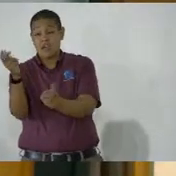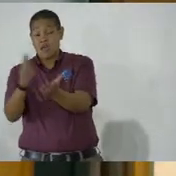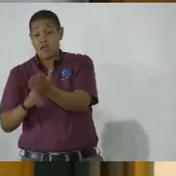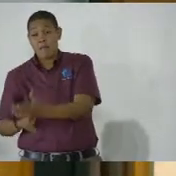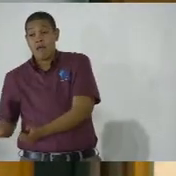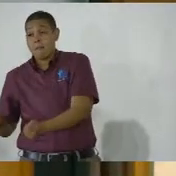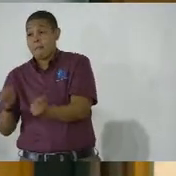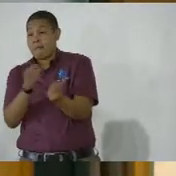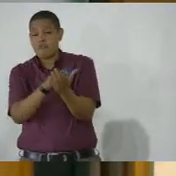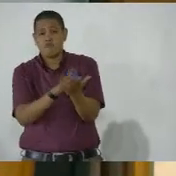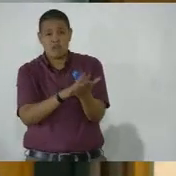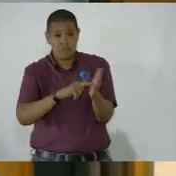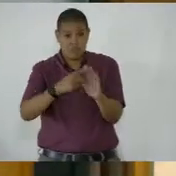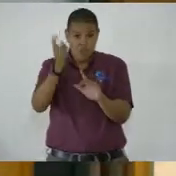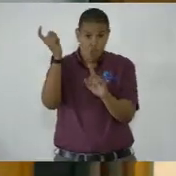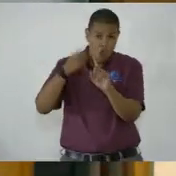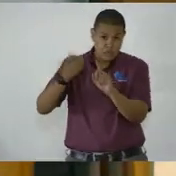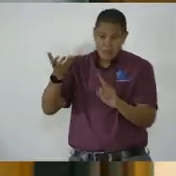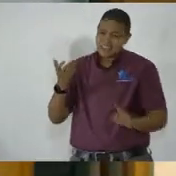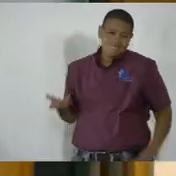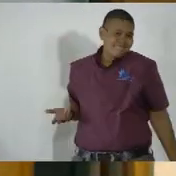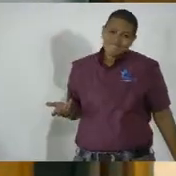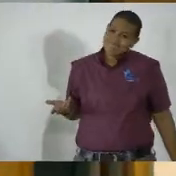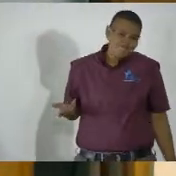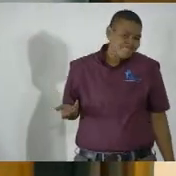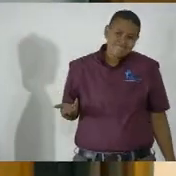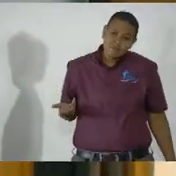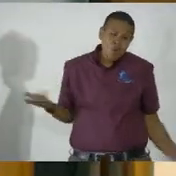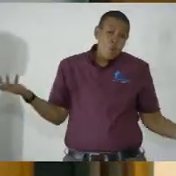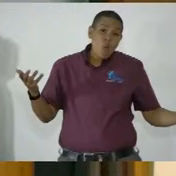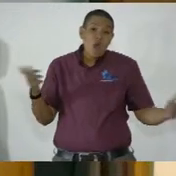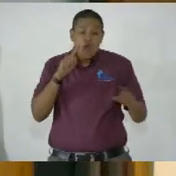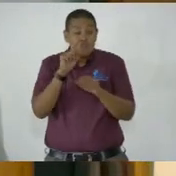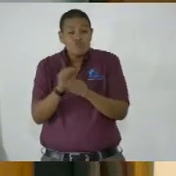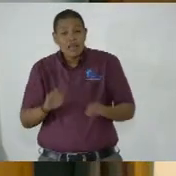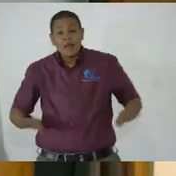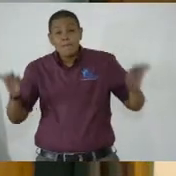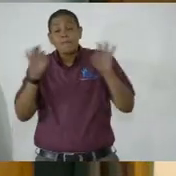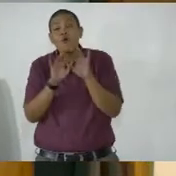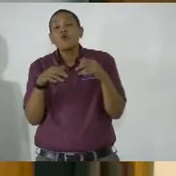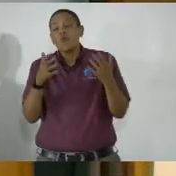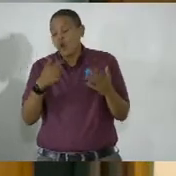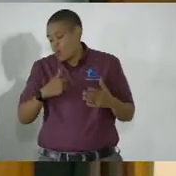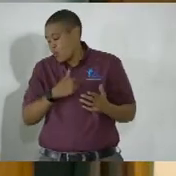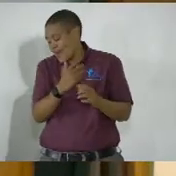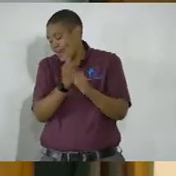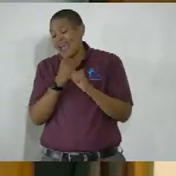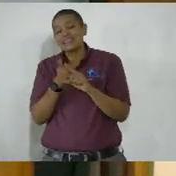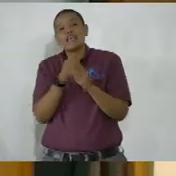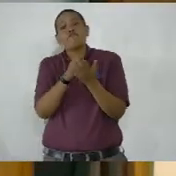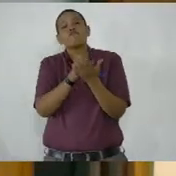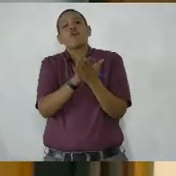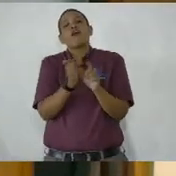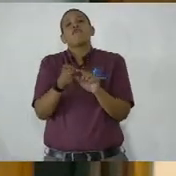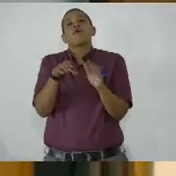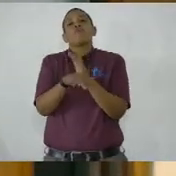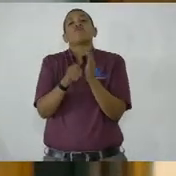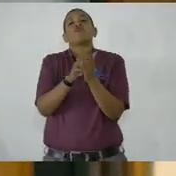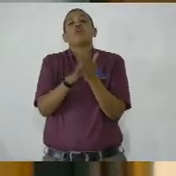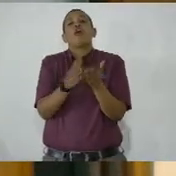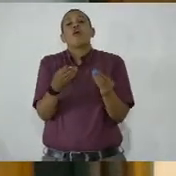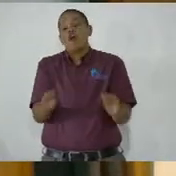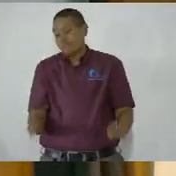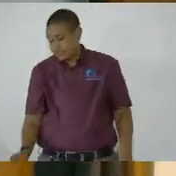doesn't mean you automatically get it. What is important, Madam Speaker, is that we get the records from the Criminal Records